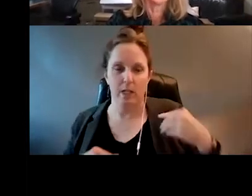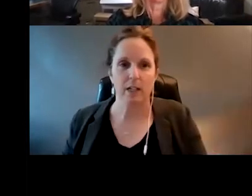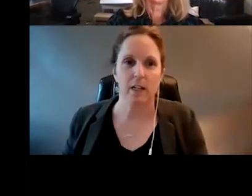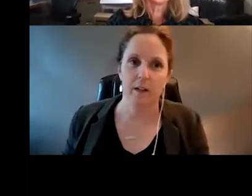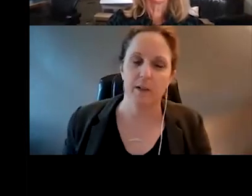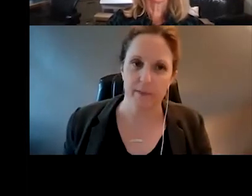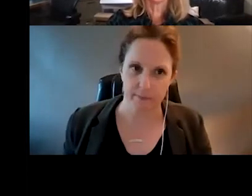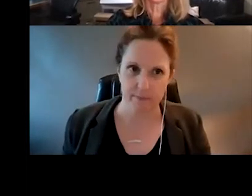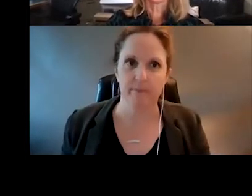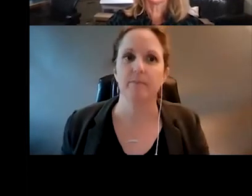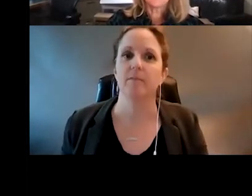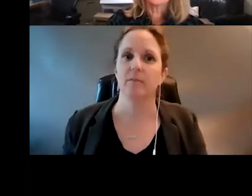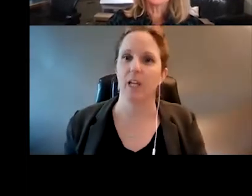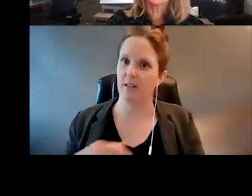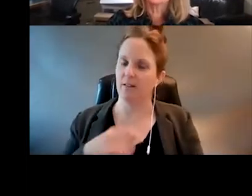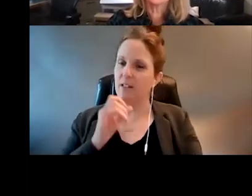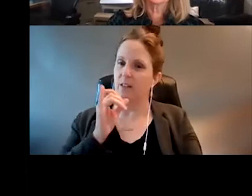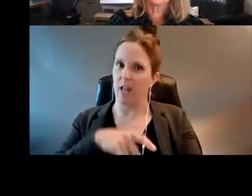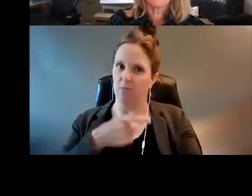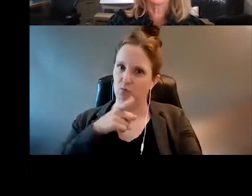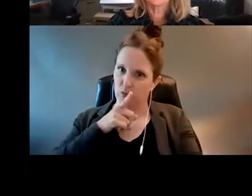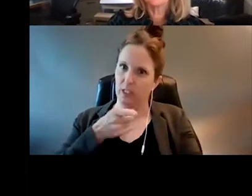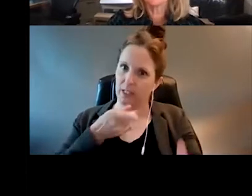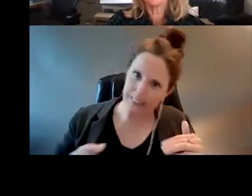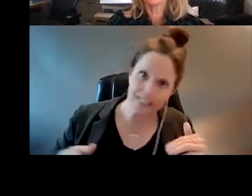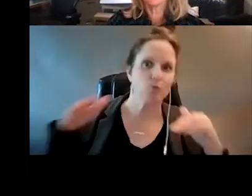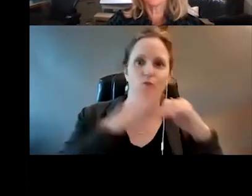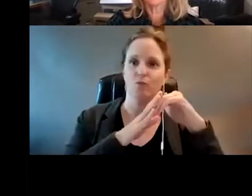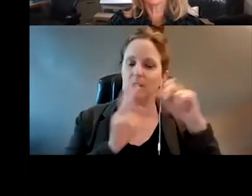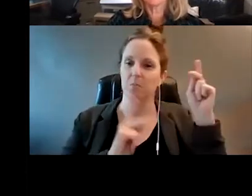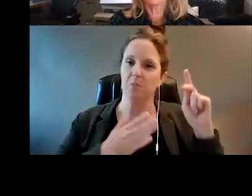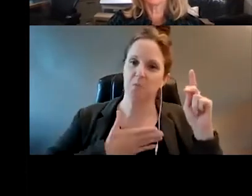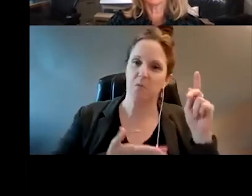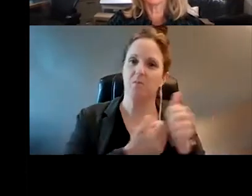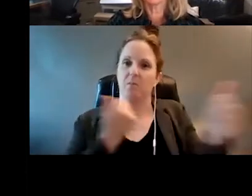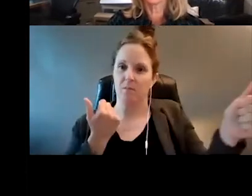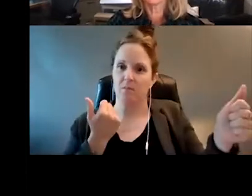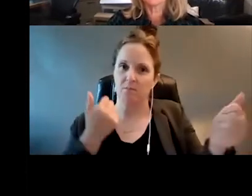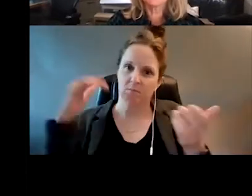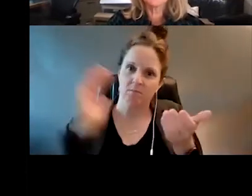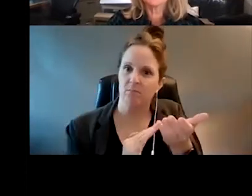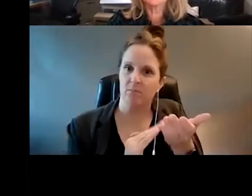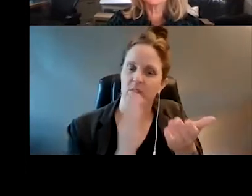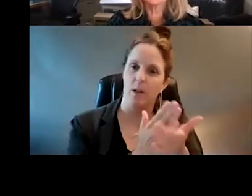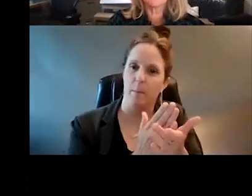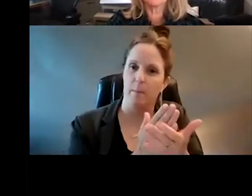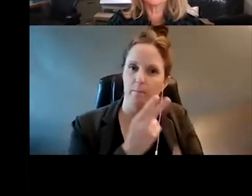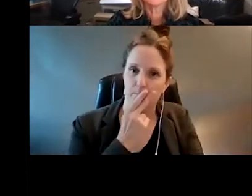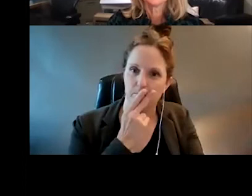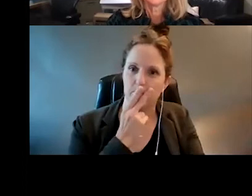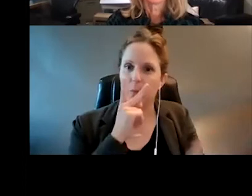So just to recap, we were delighted to see that a CHW was accepted by 2/3 of the people that it was offered